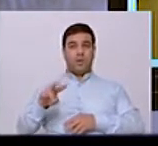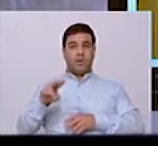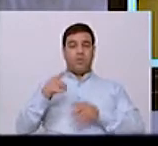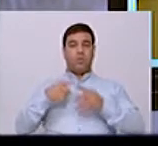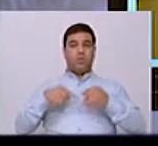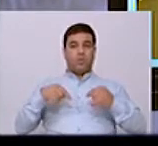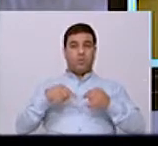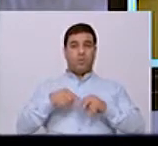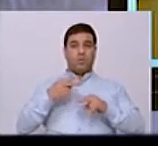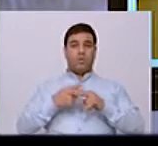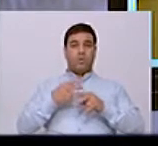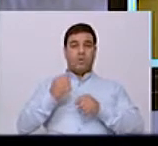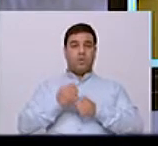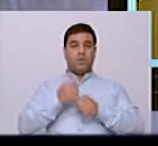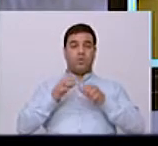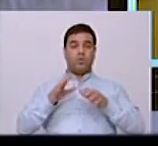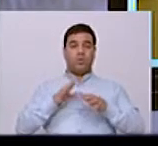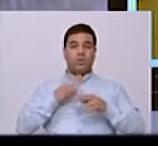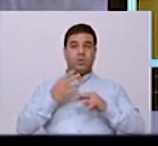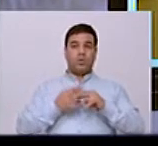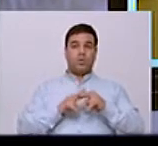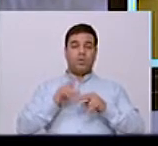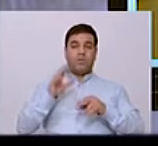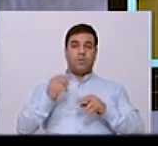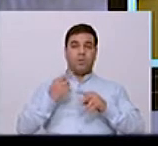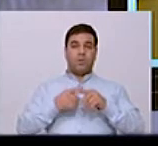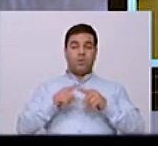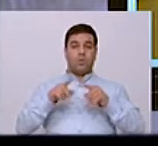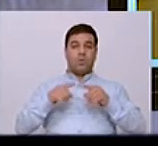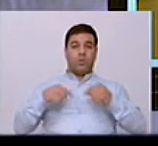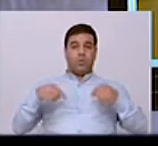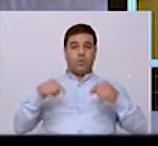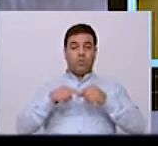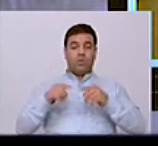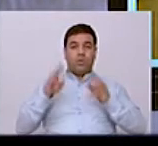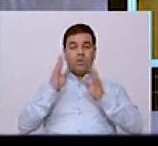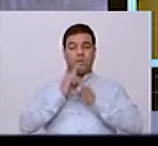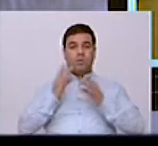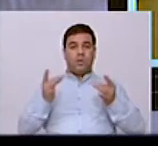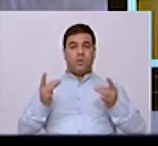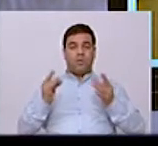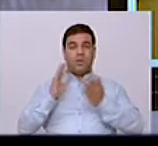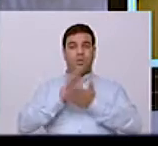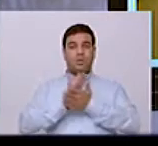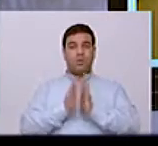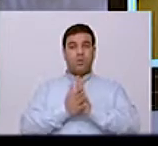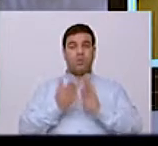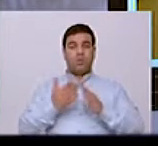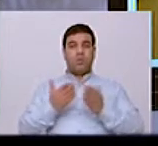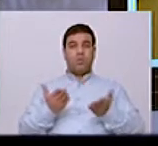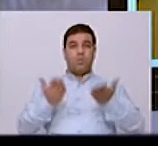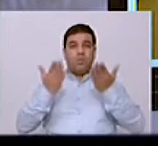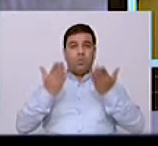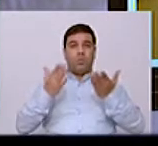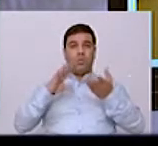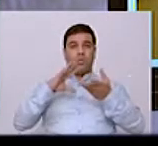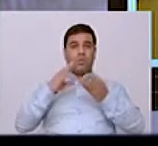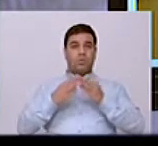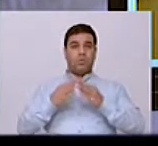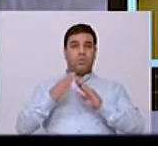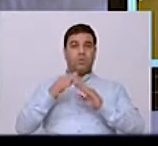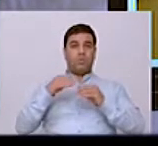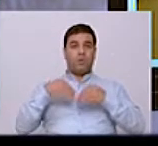hududlardan, ekvatordan shimolda joylashganligi va ana shu hududlarda tabiiy namlik sharoitining yuqori darajada